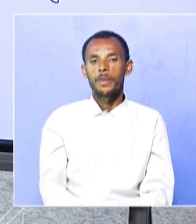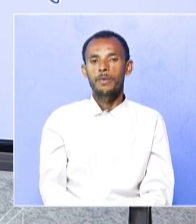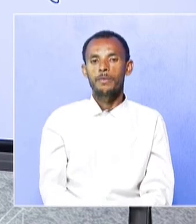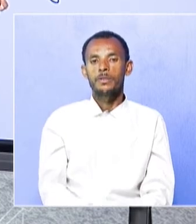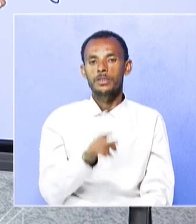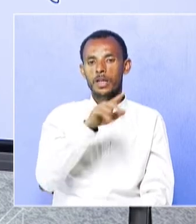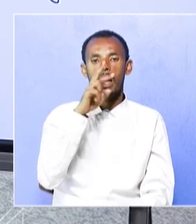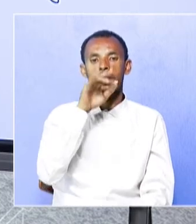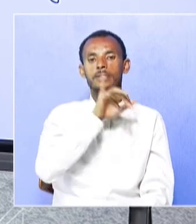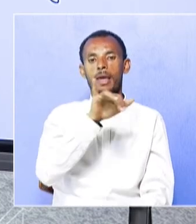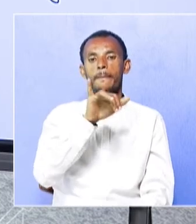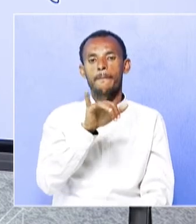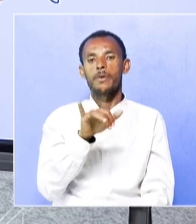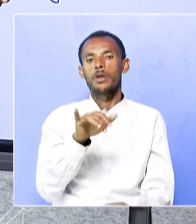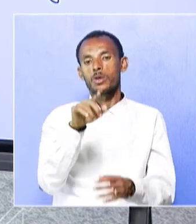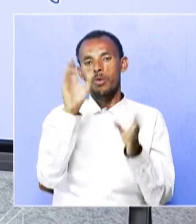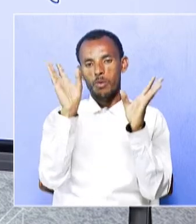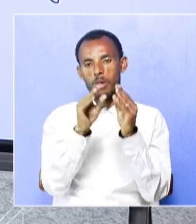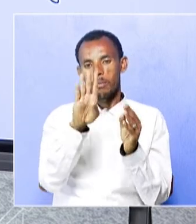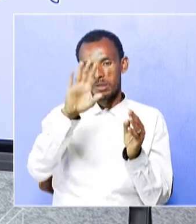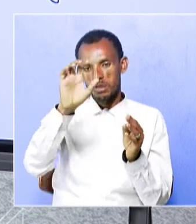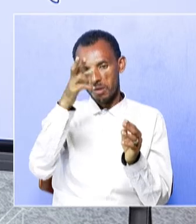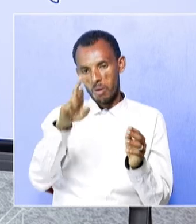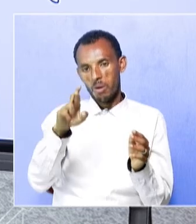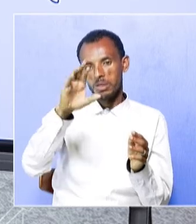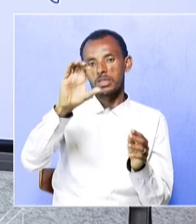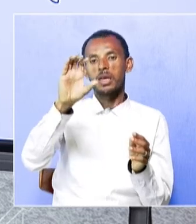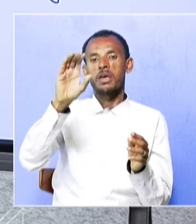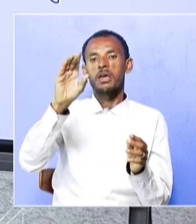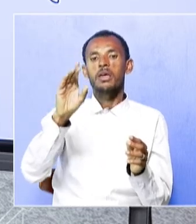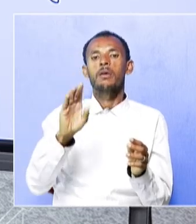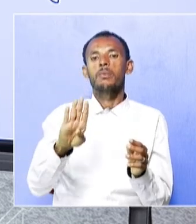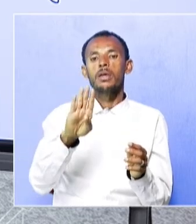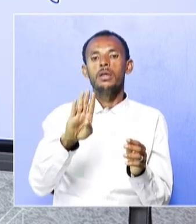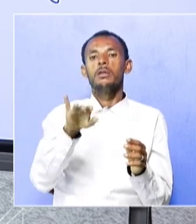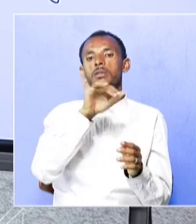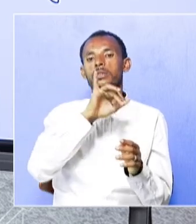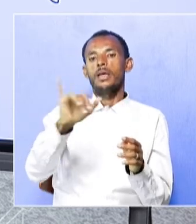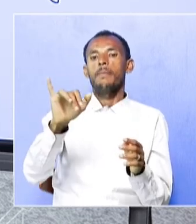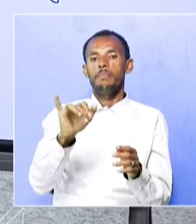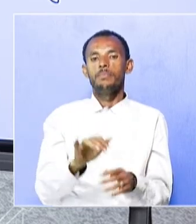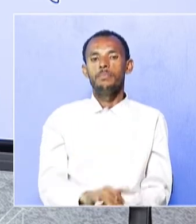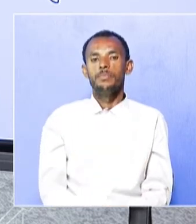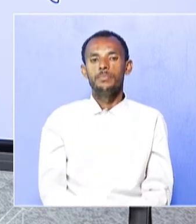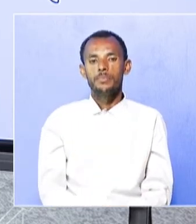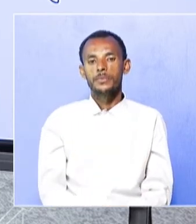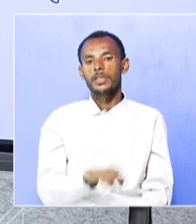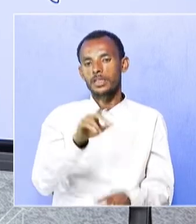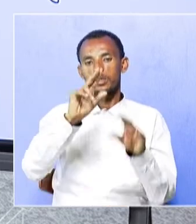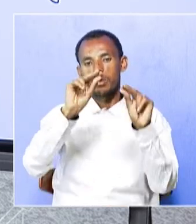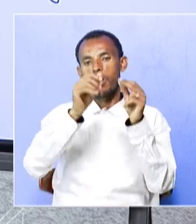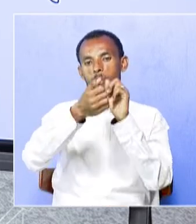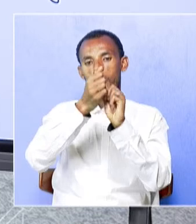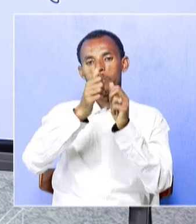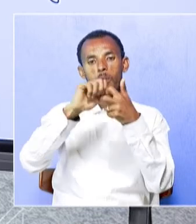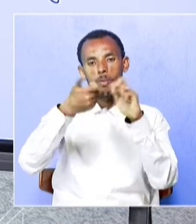They are the same. Whether you call it BC or CB, we are talking about the same segment, right? There is no problem in that